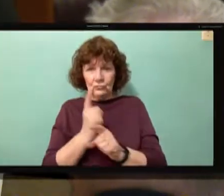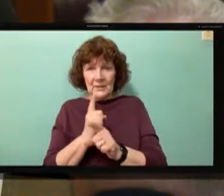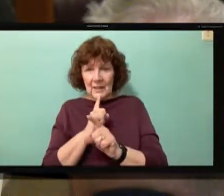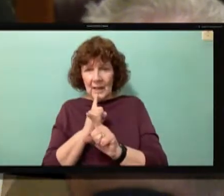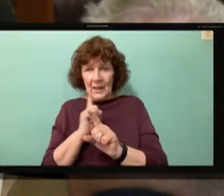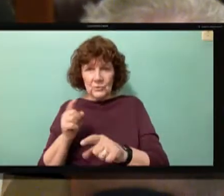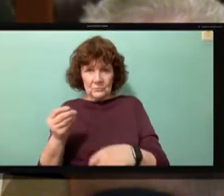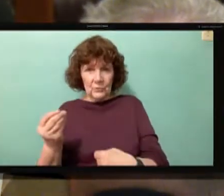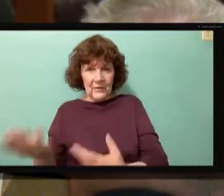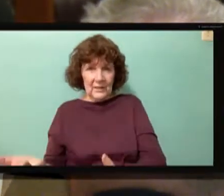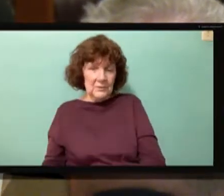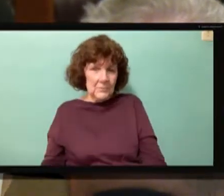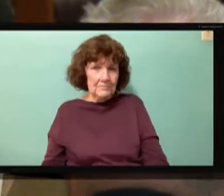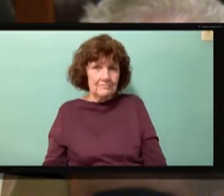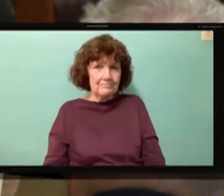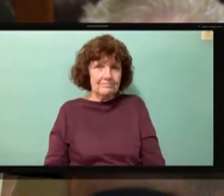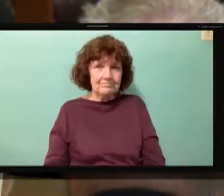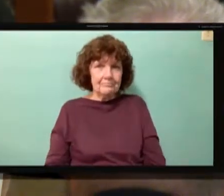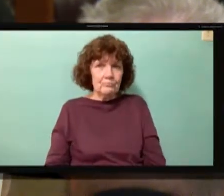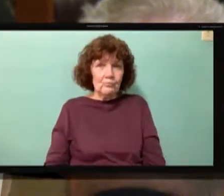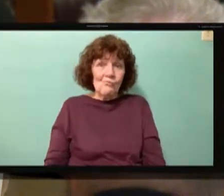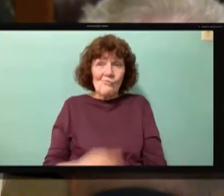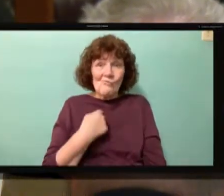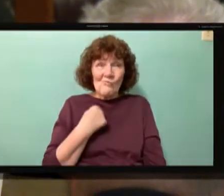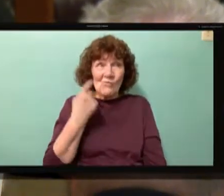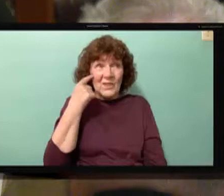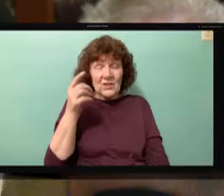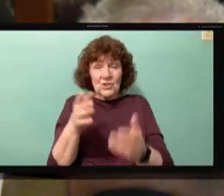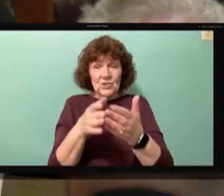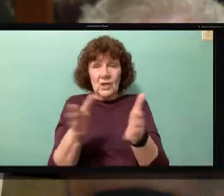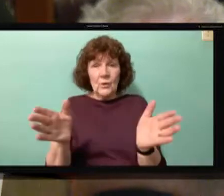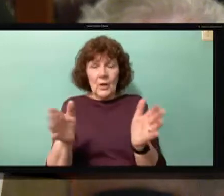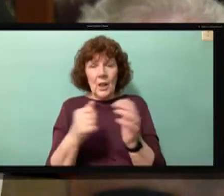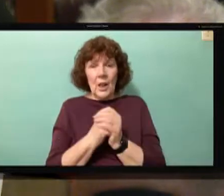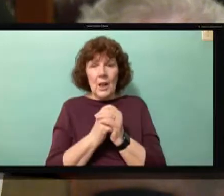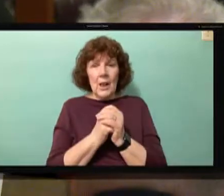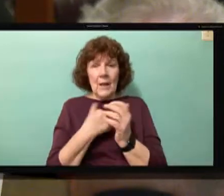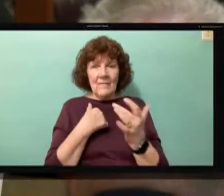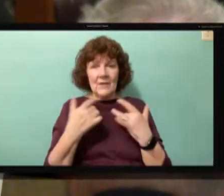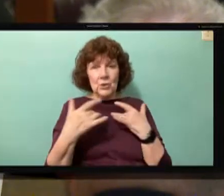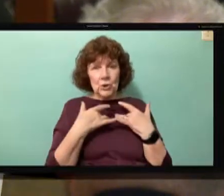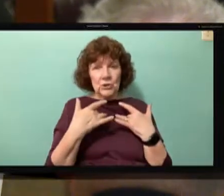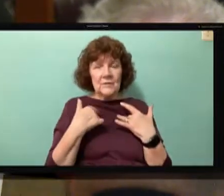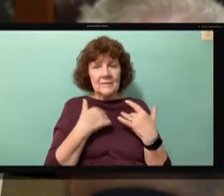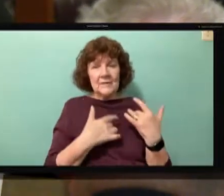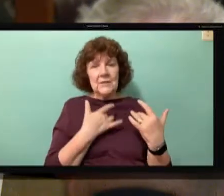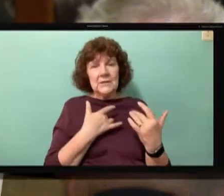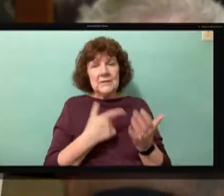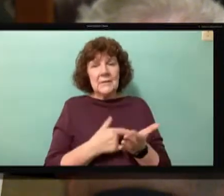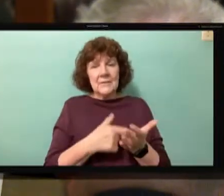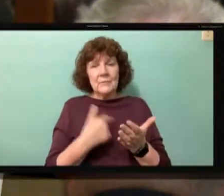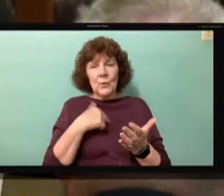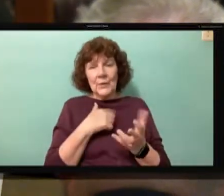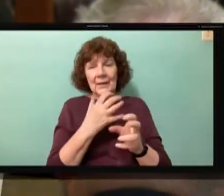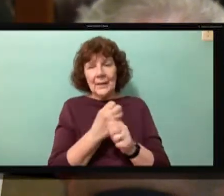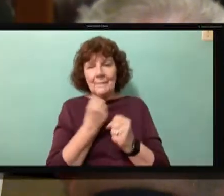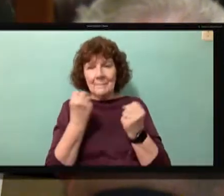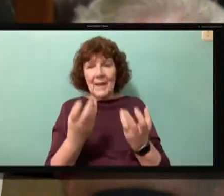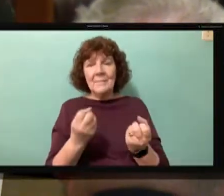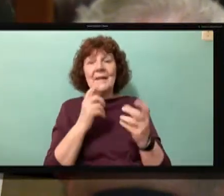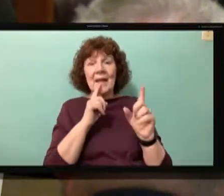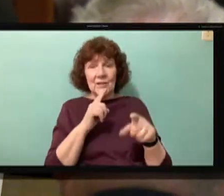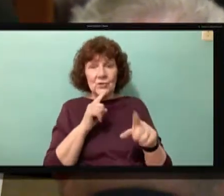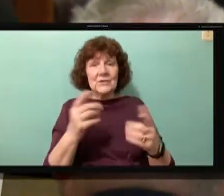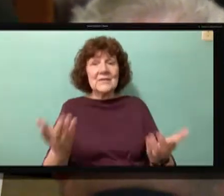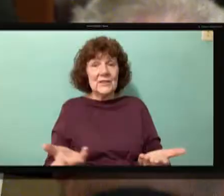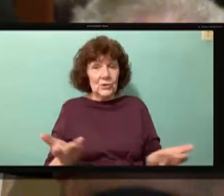And I just think in general, I'm concerned, I feel like sometimes we get a lot of answers at this table, and I think